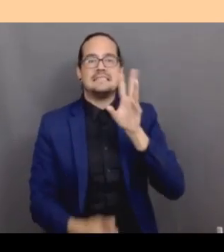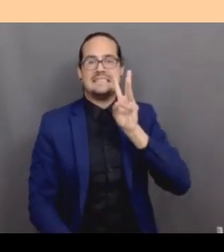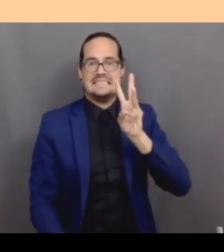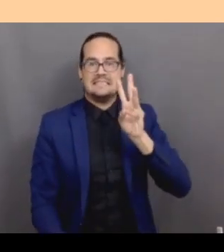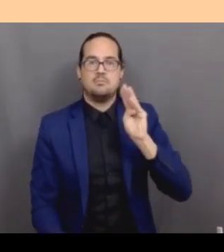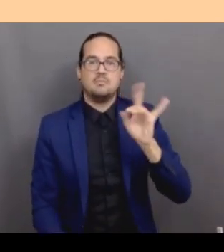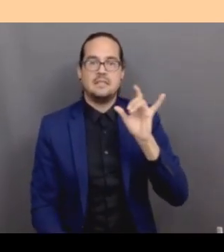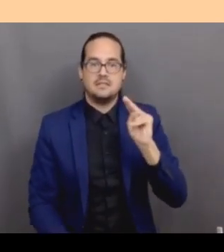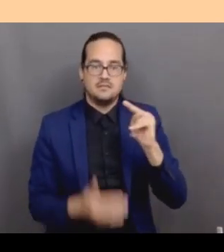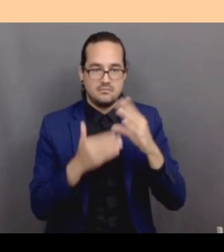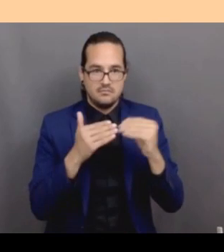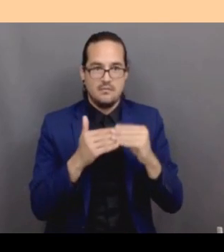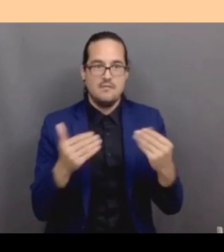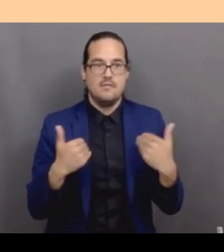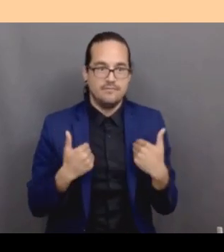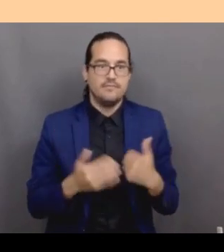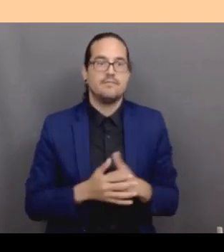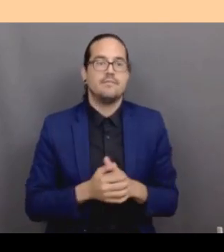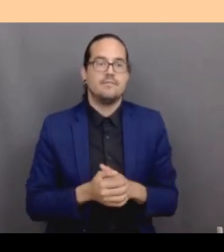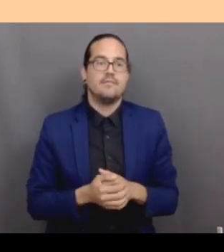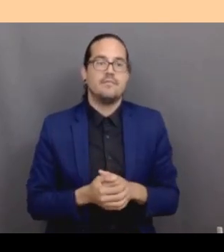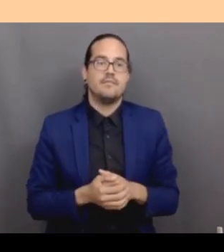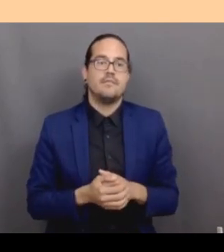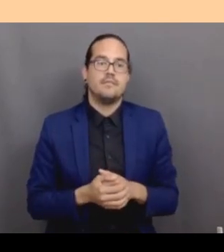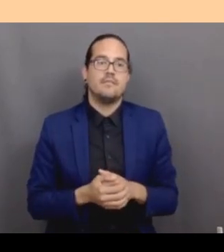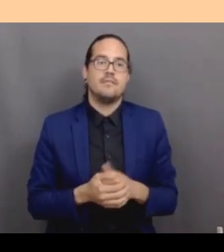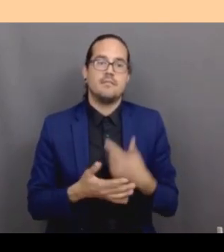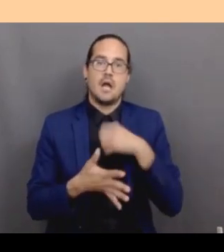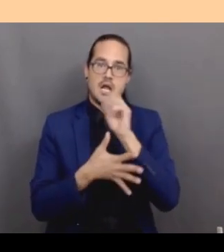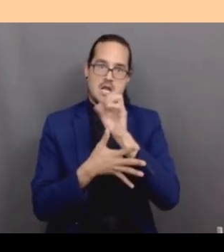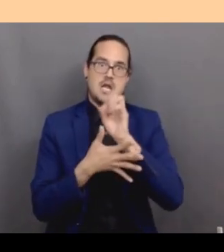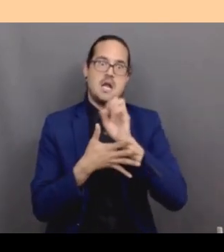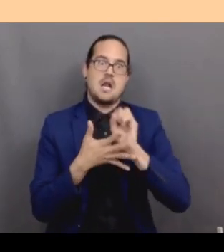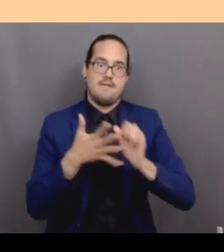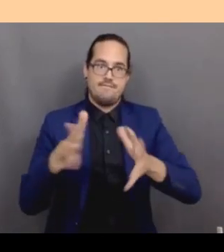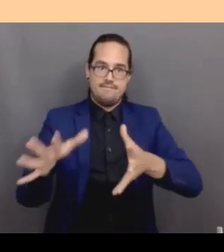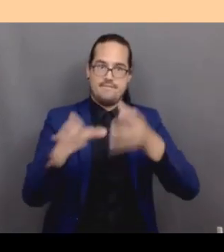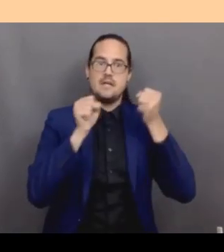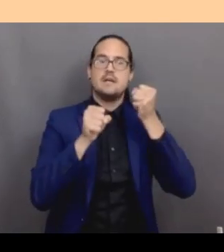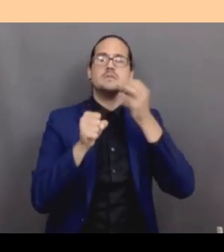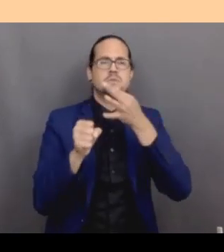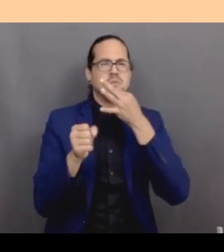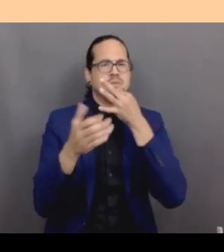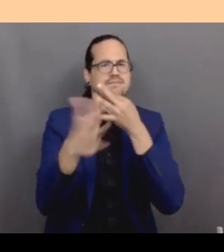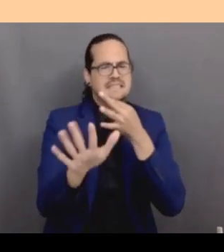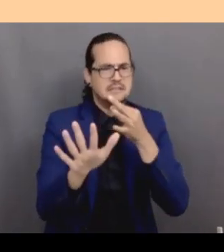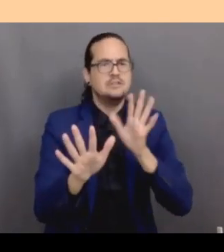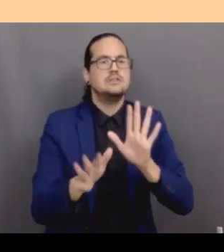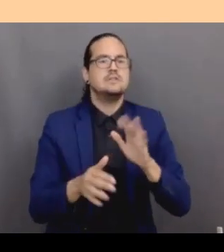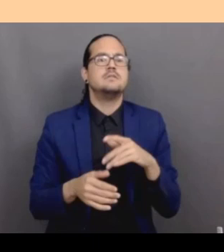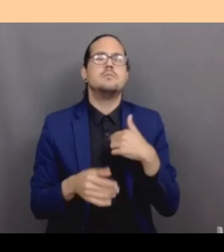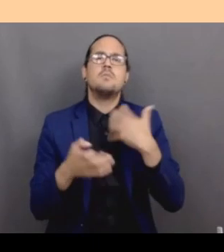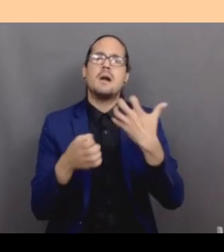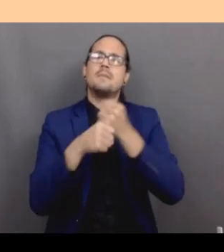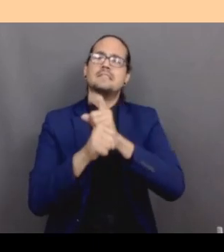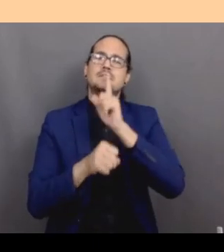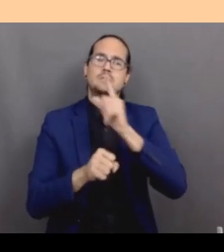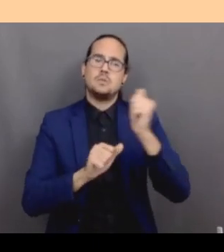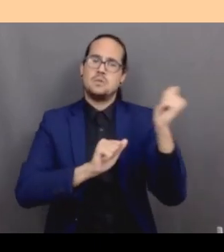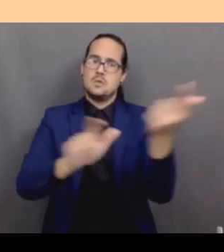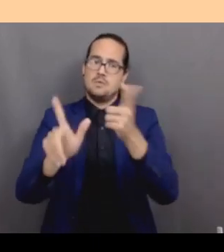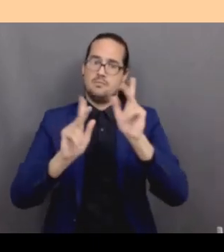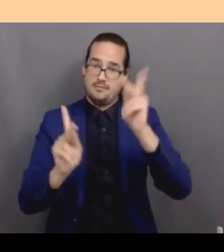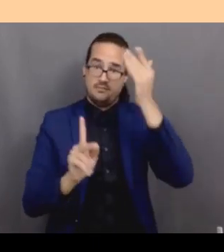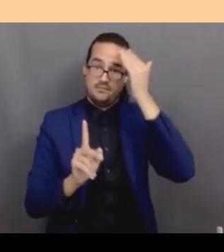I'm almost done with my comments, but I do want to make sure that everyone knows our rental assistance program as